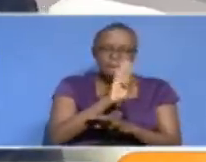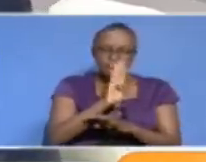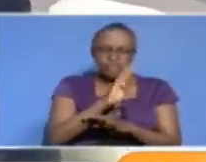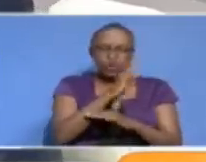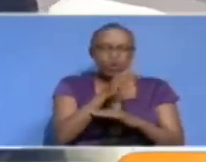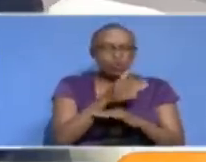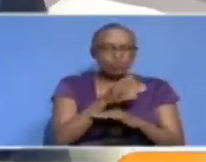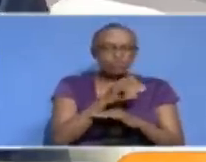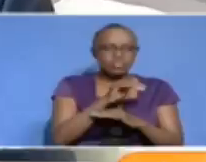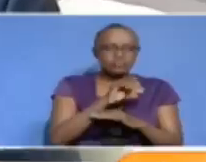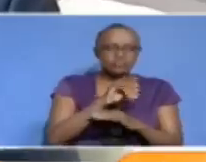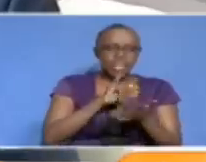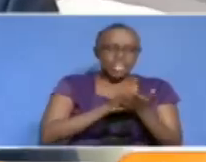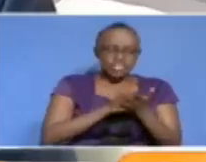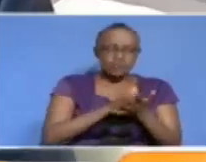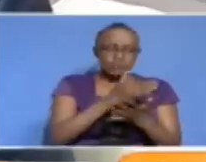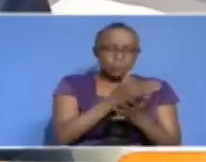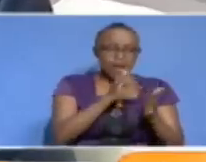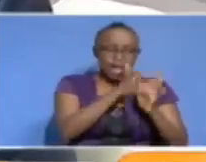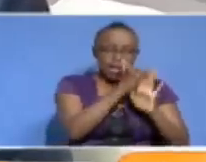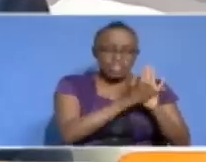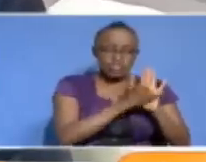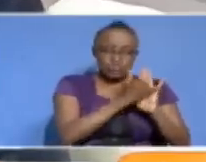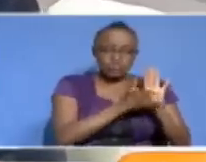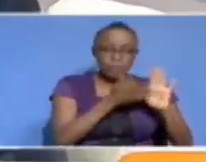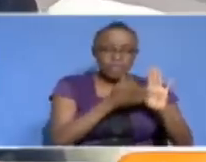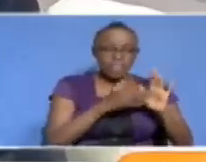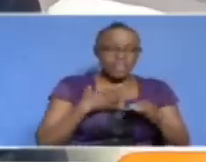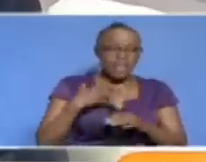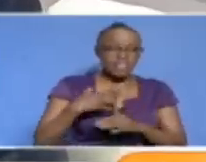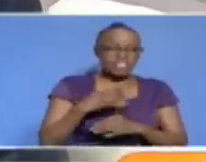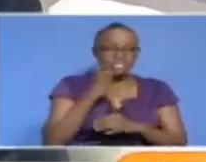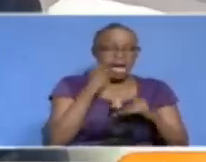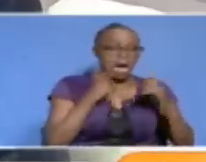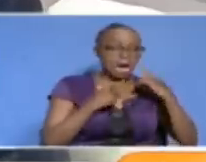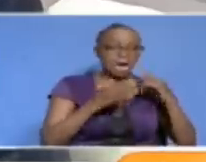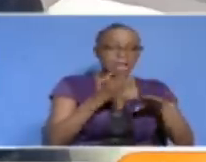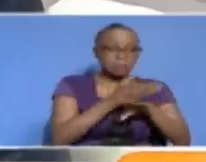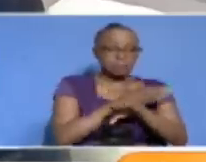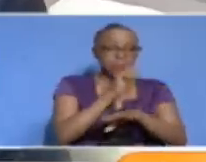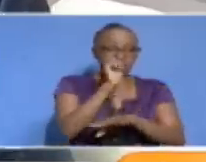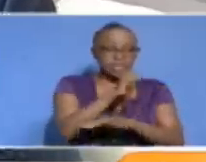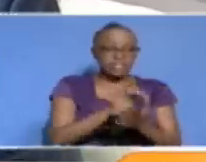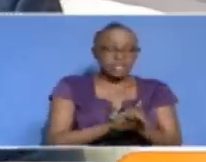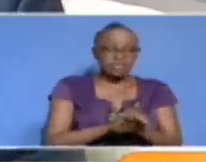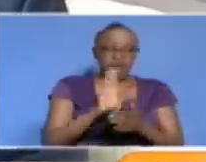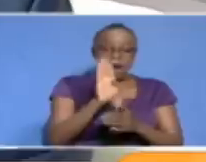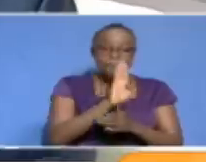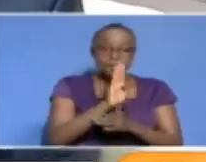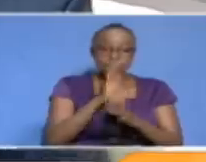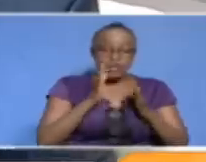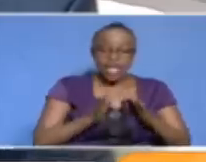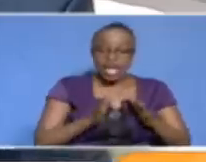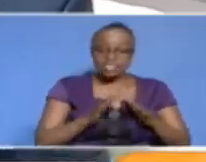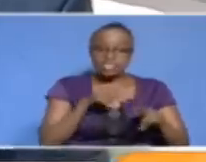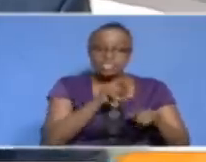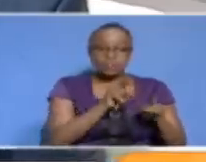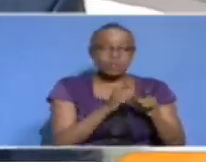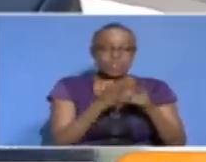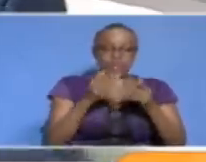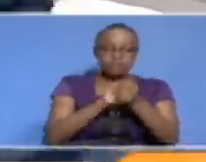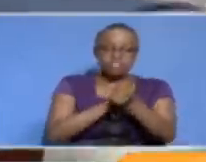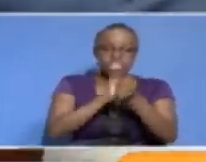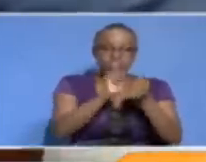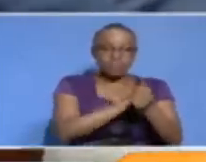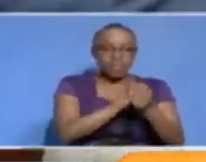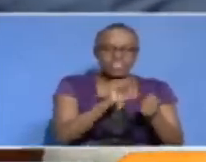all over the YouTube. Asians, even by that time, the rich used to cry. billionaires properties zao zilikuwa zinavunjwa zinaangushwa